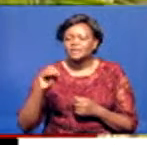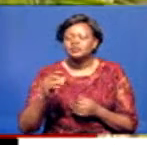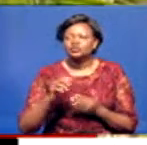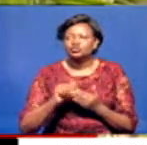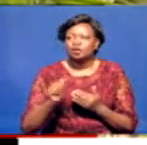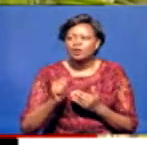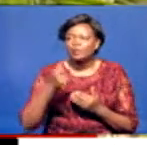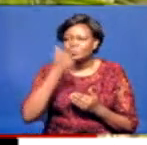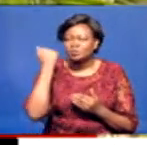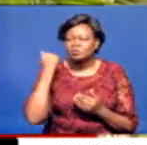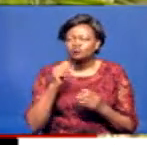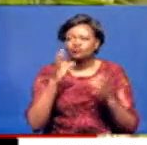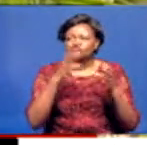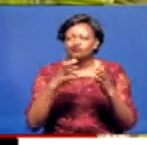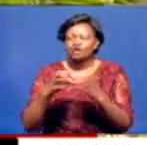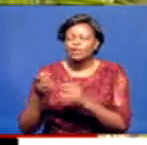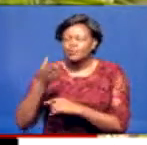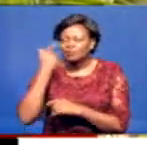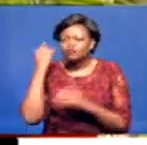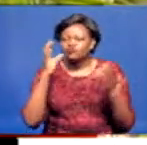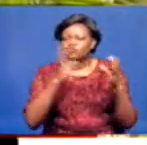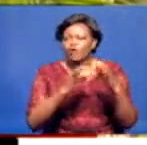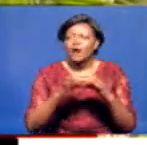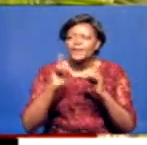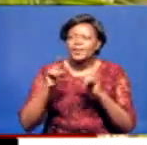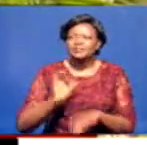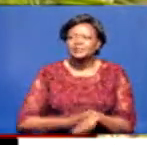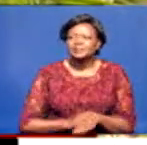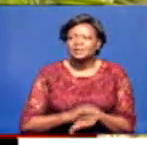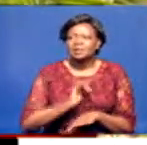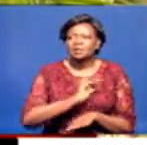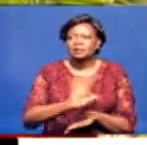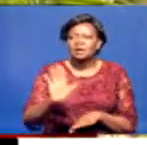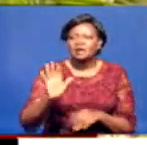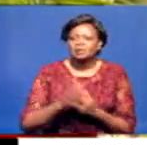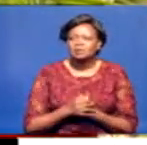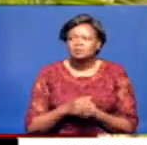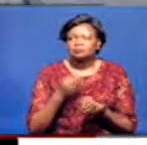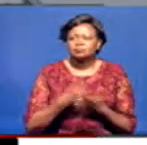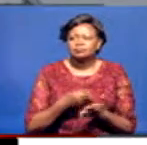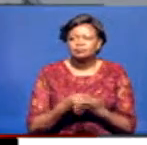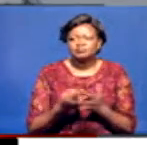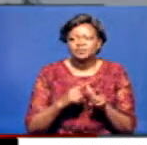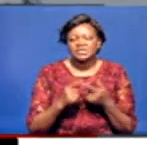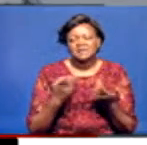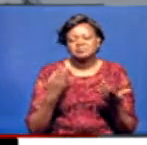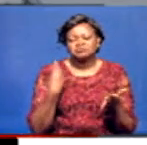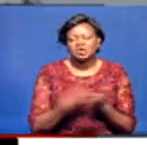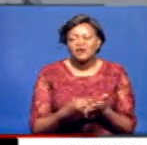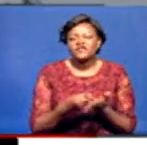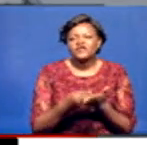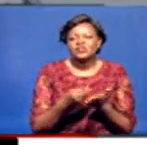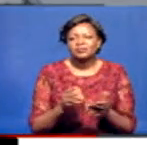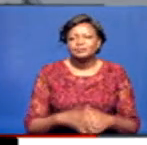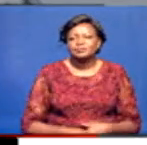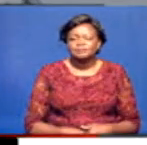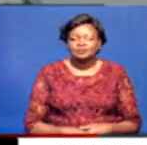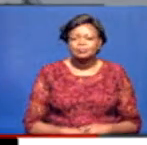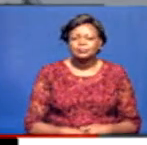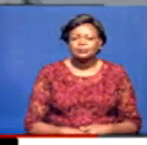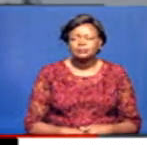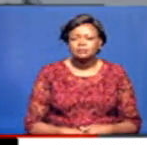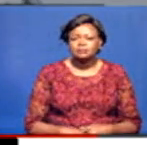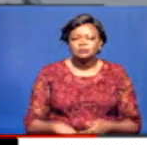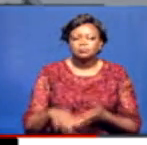of the agents. And because also agents must get their, they must get their money and agency fee. Benson